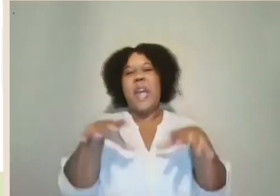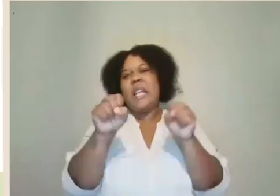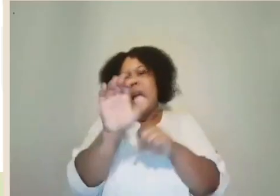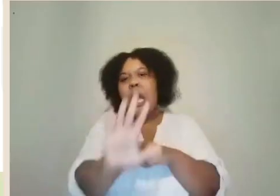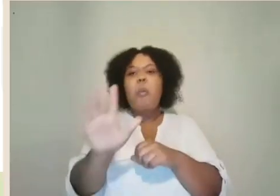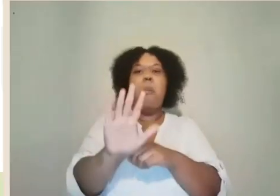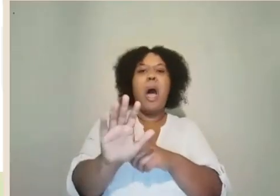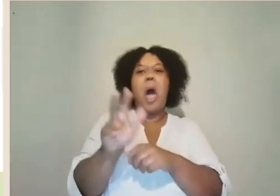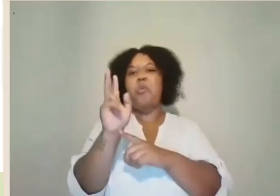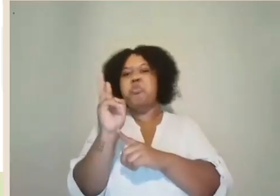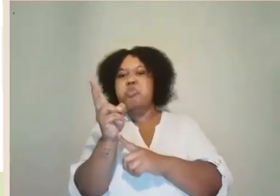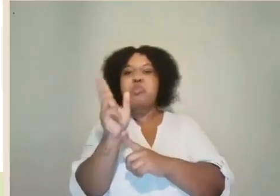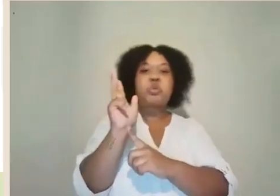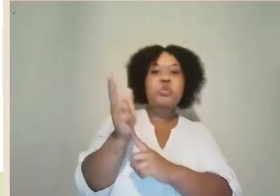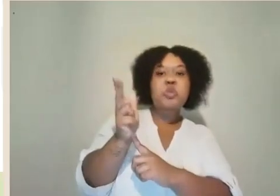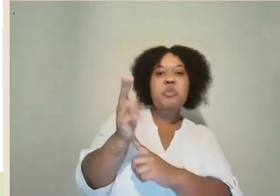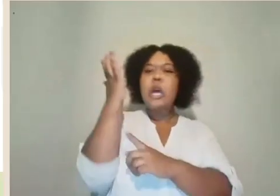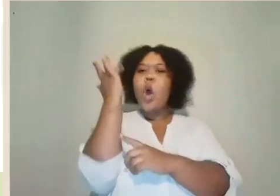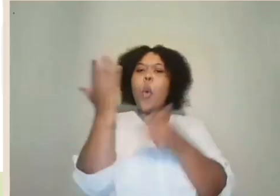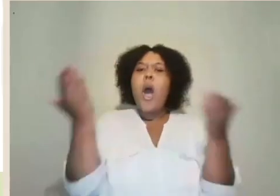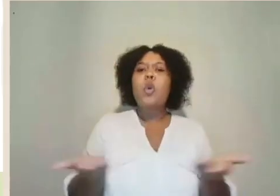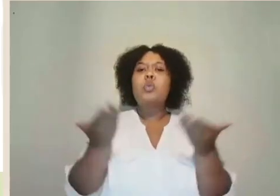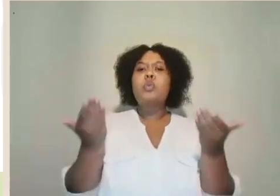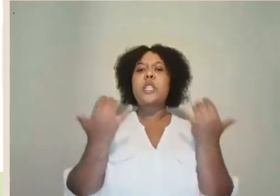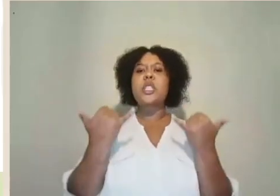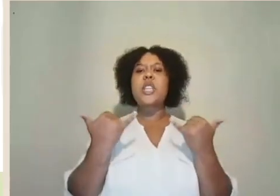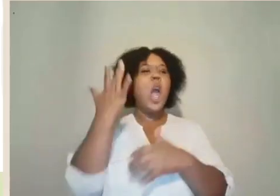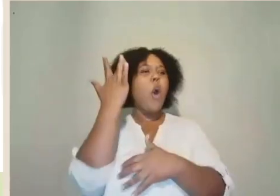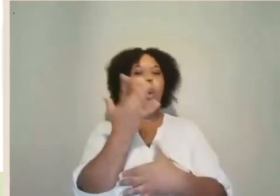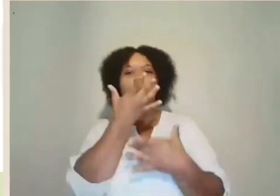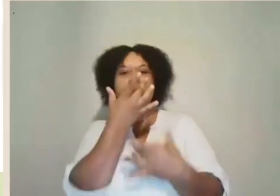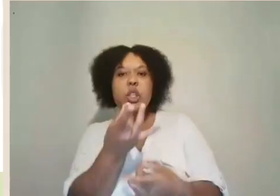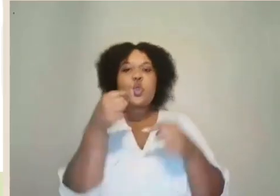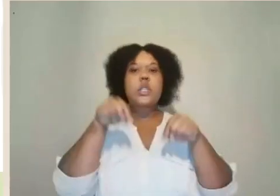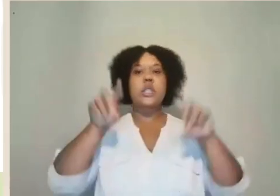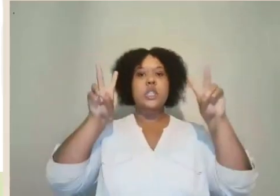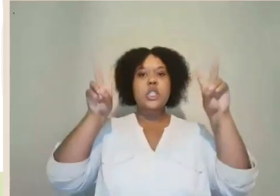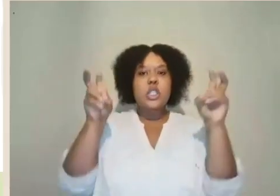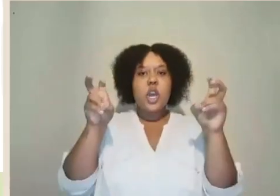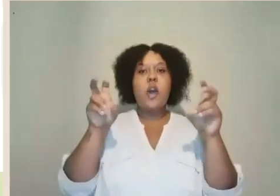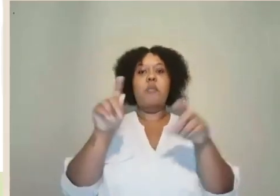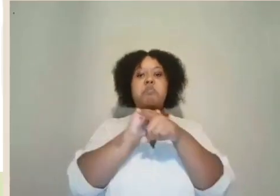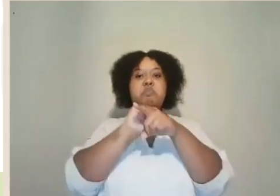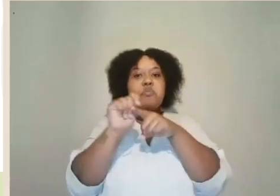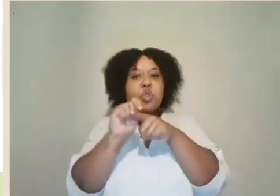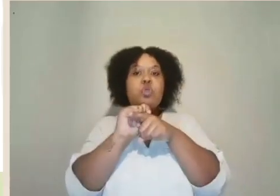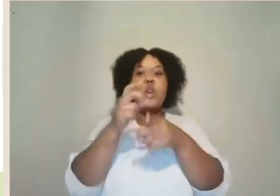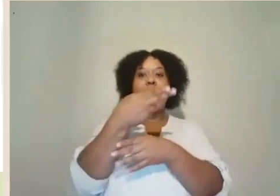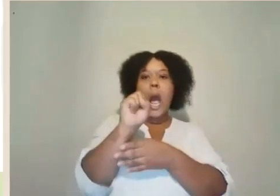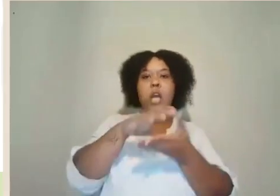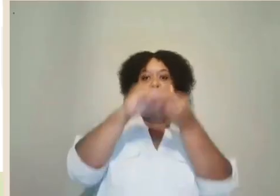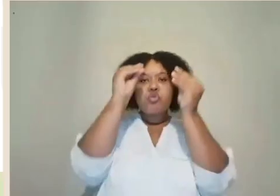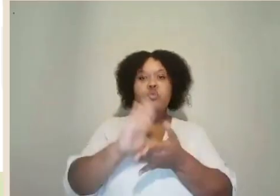minutes. What brings us here today? What makes us interested in this topic of training high school students to be